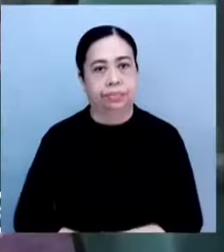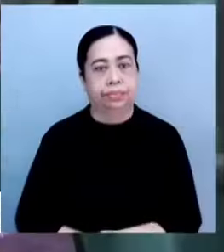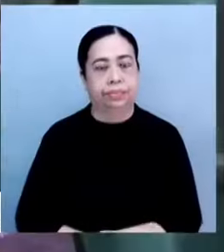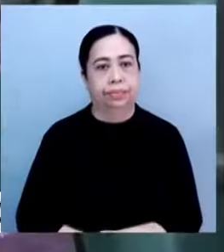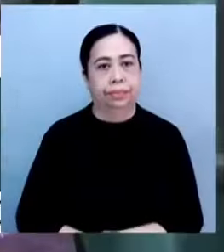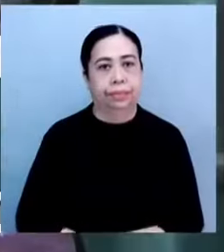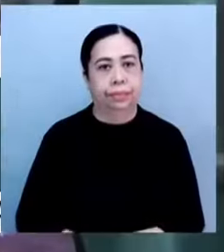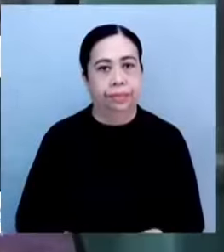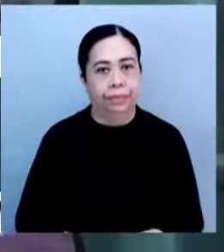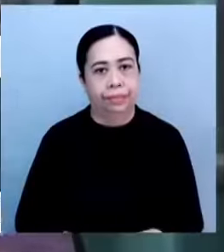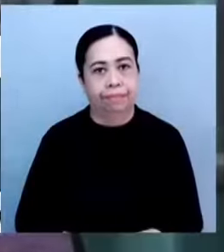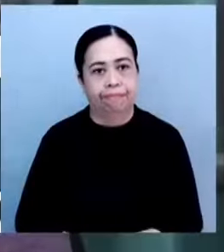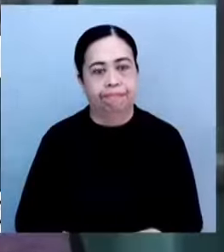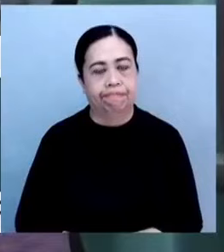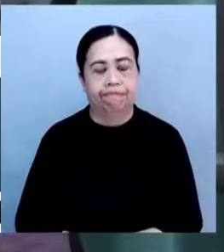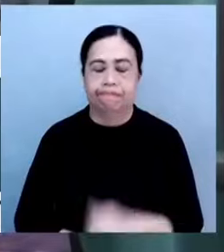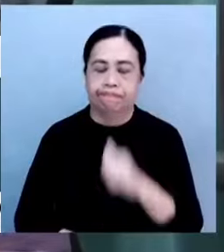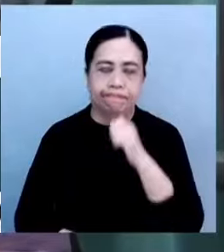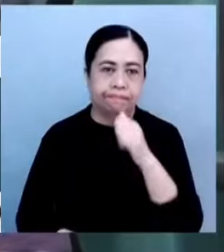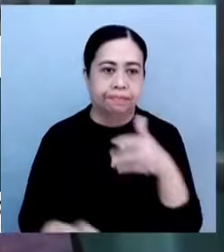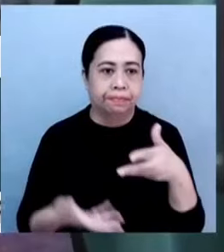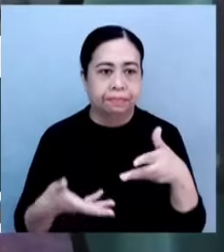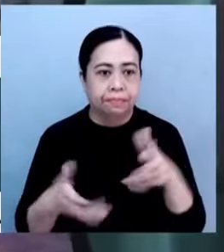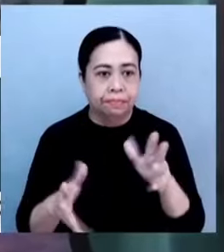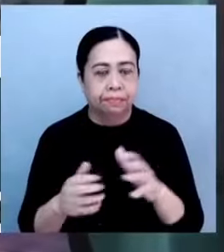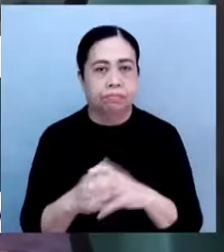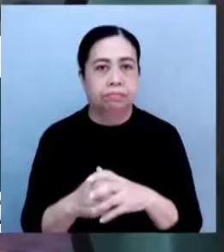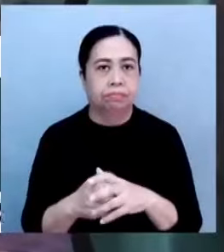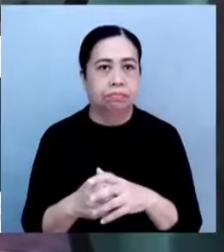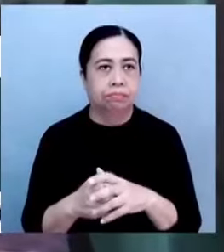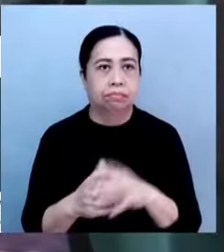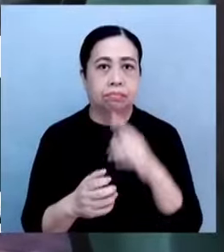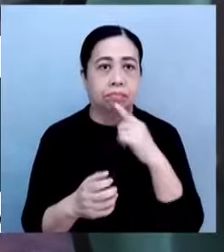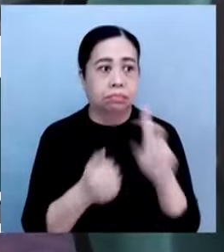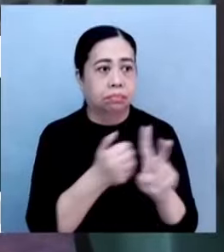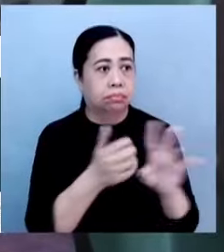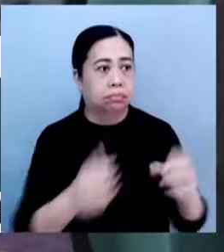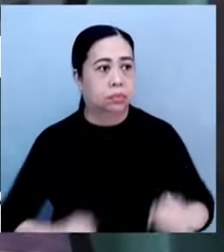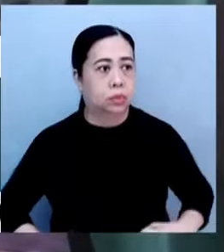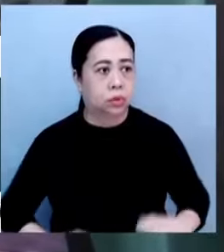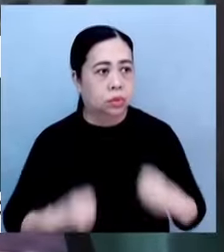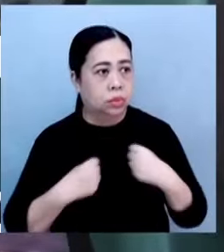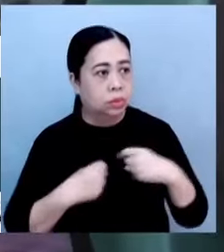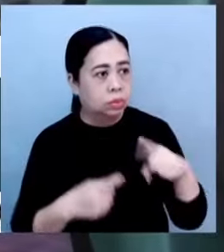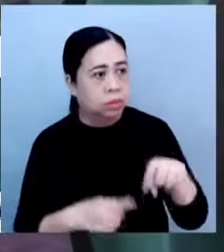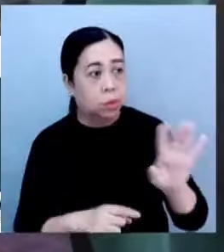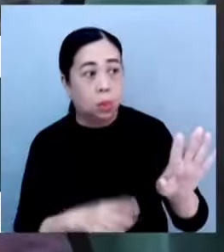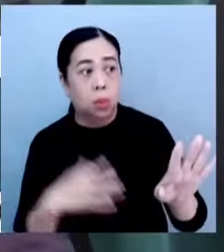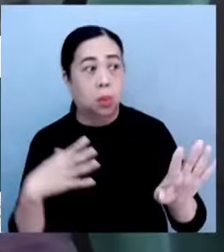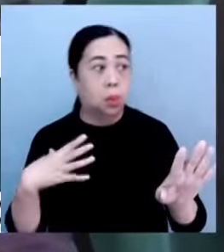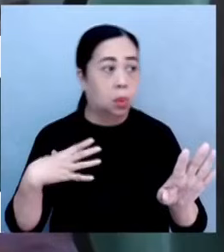Hindi din po tayo papayag na sabihin sa mga victim survivor, teka muna,